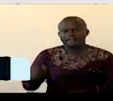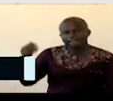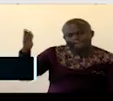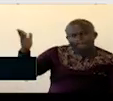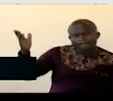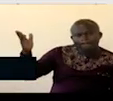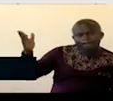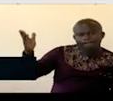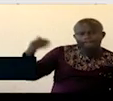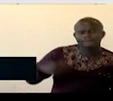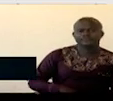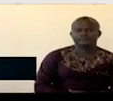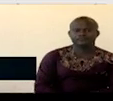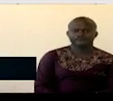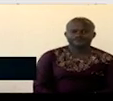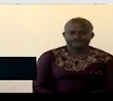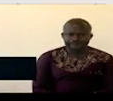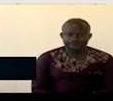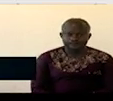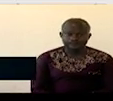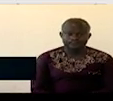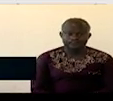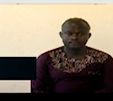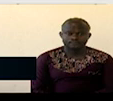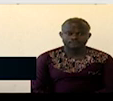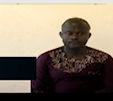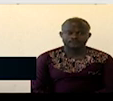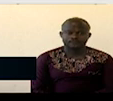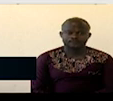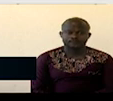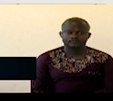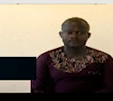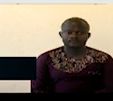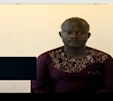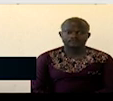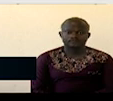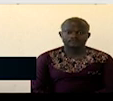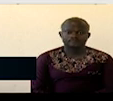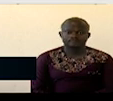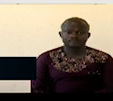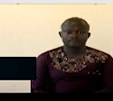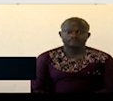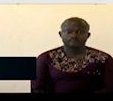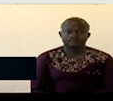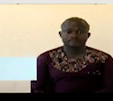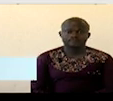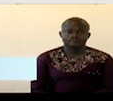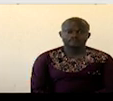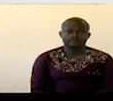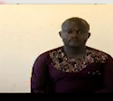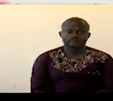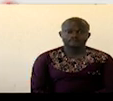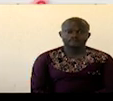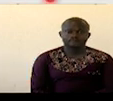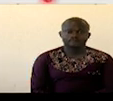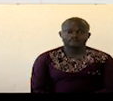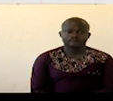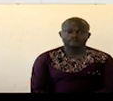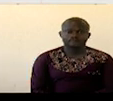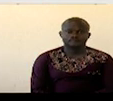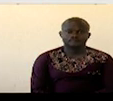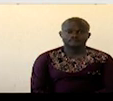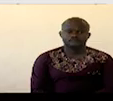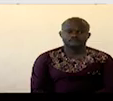several different species of edible plants, less than 20 plant species are cultivated to produce